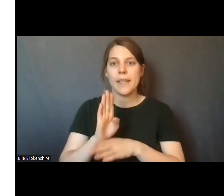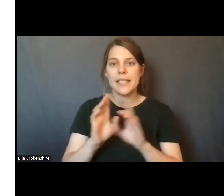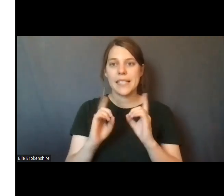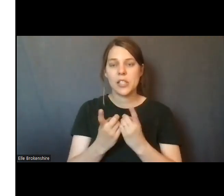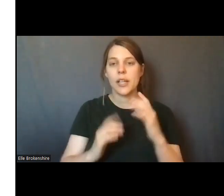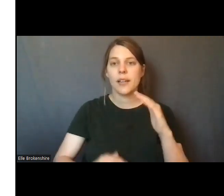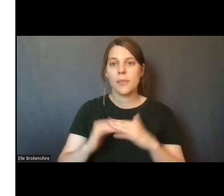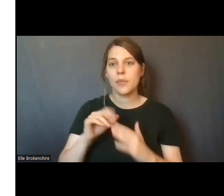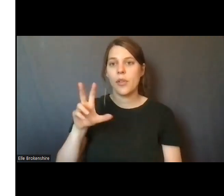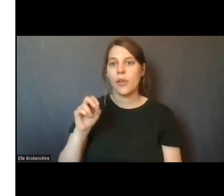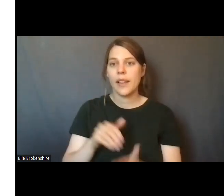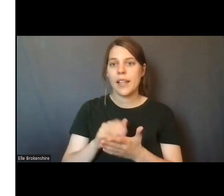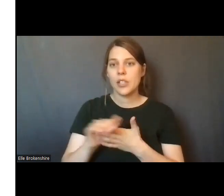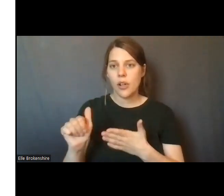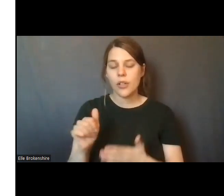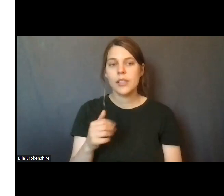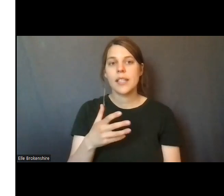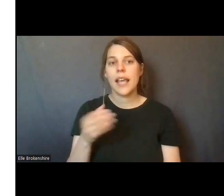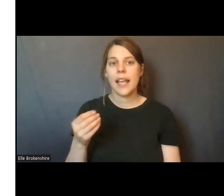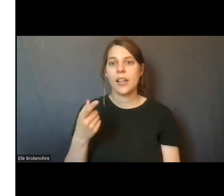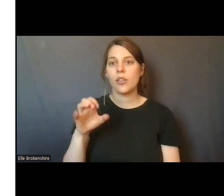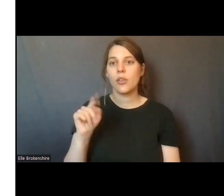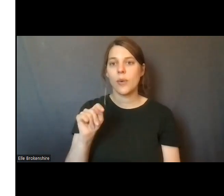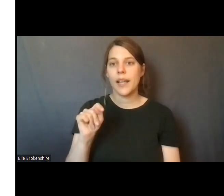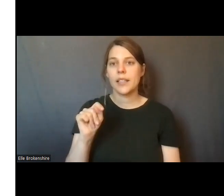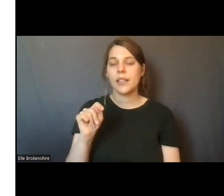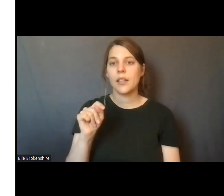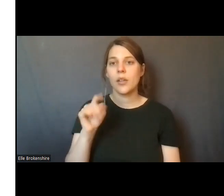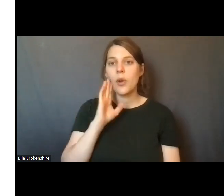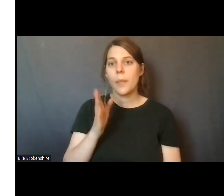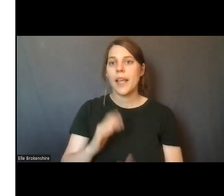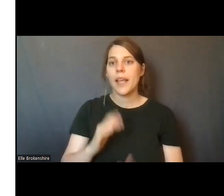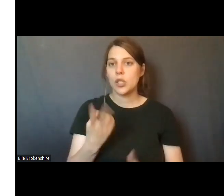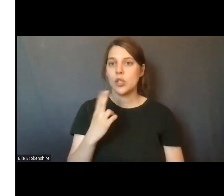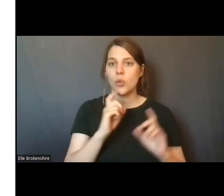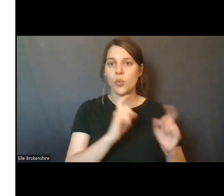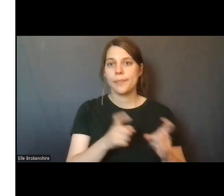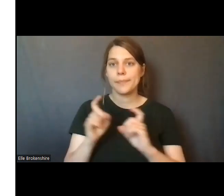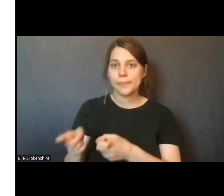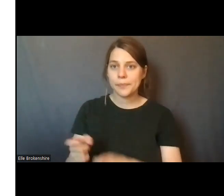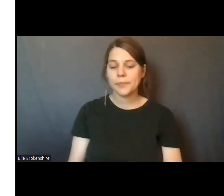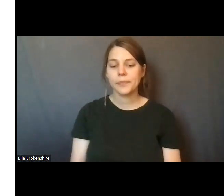grant of $30,000, and the grants awarded will be up to 2.